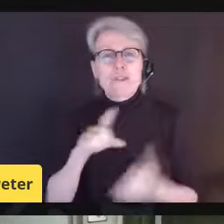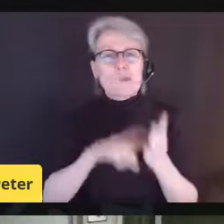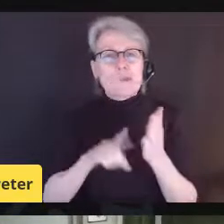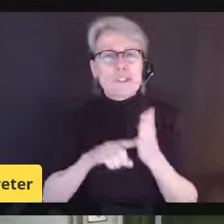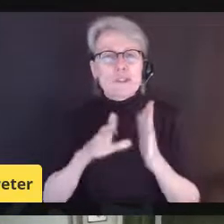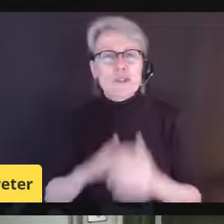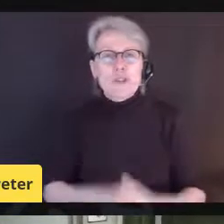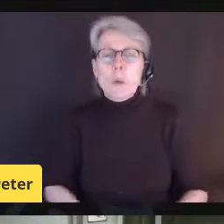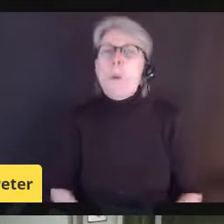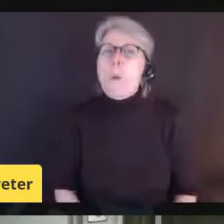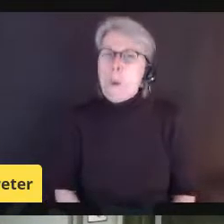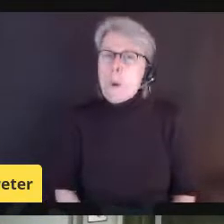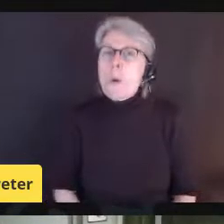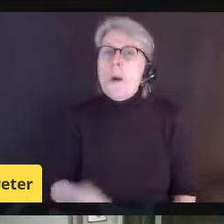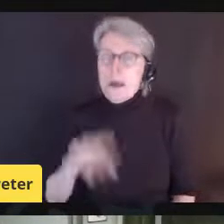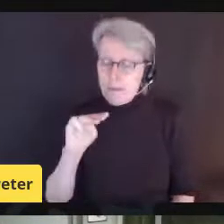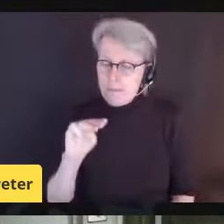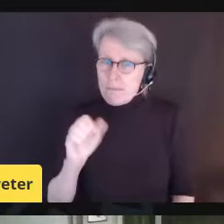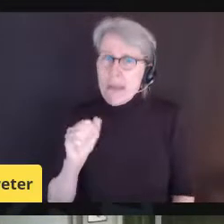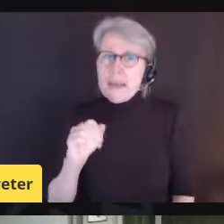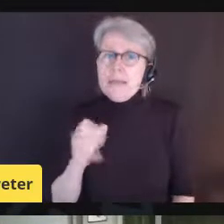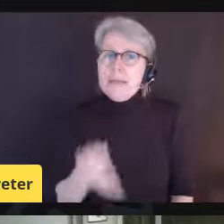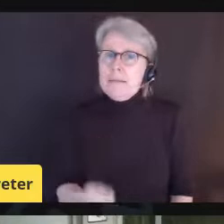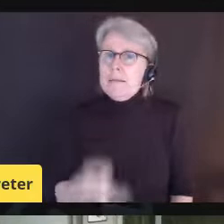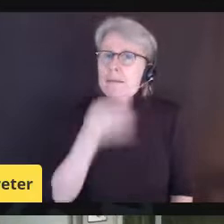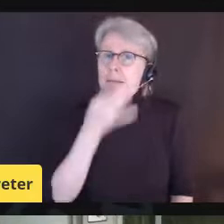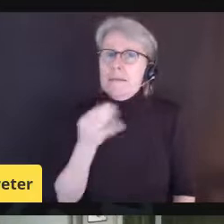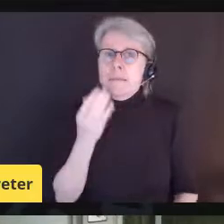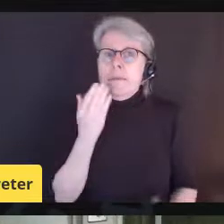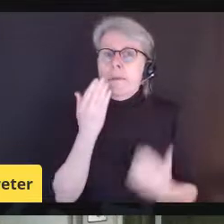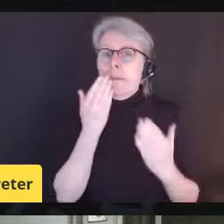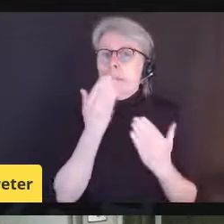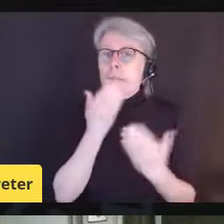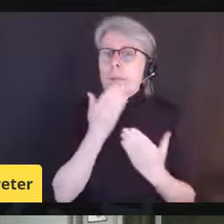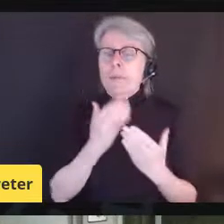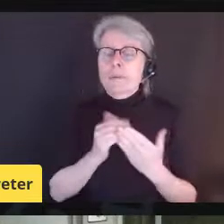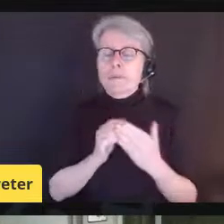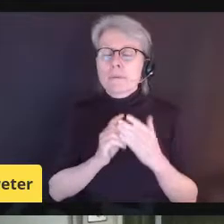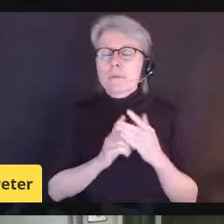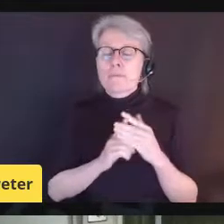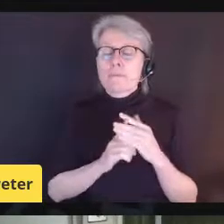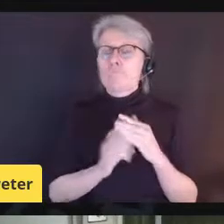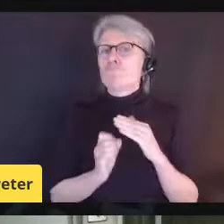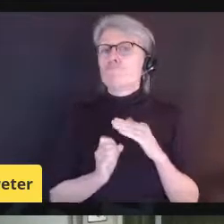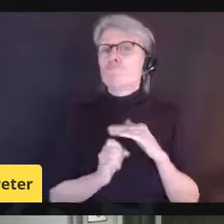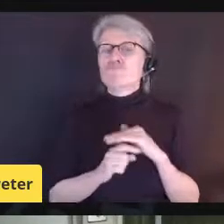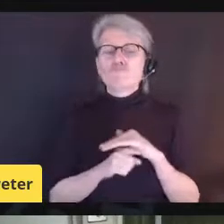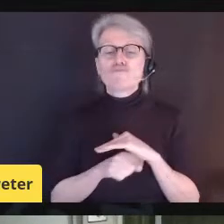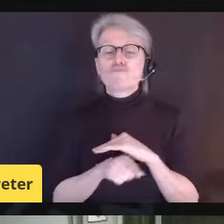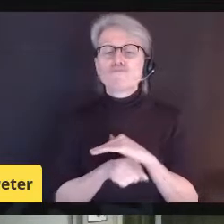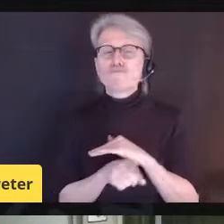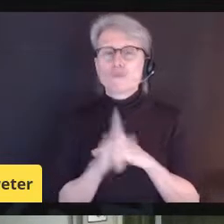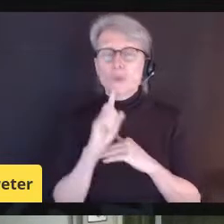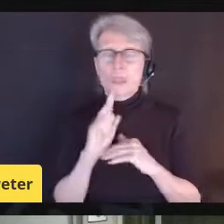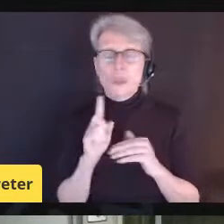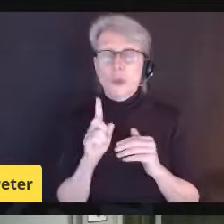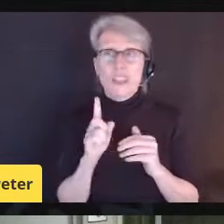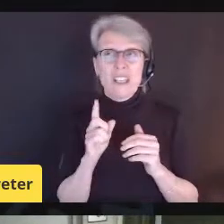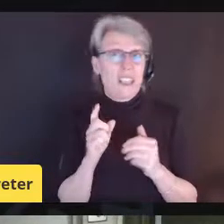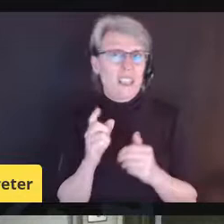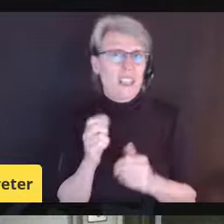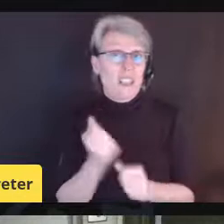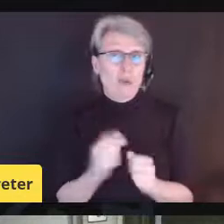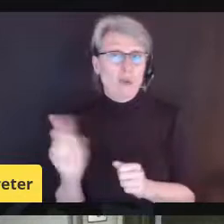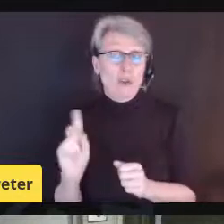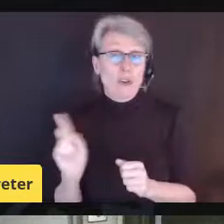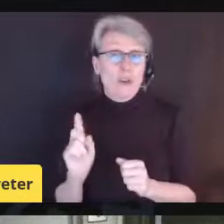they are sneaky, and they are just where you never thought you'd find one. So they're all over the place. They are creepy. They